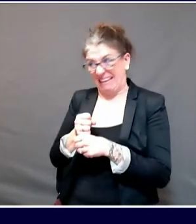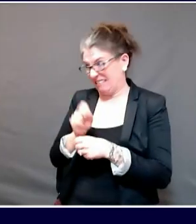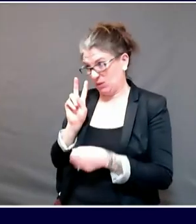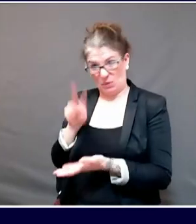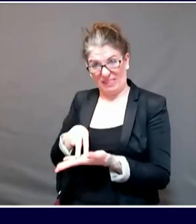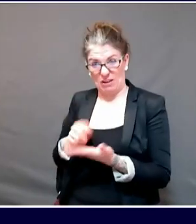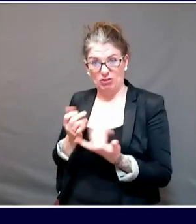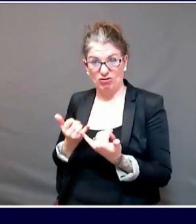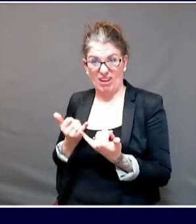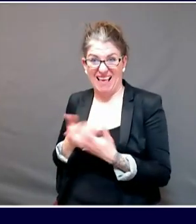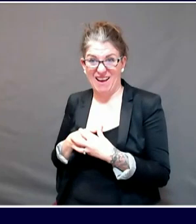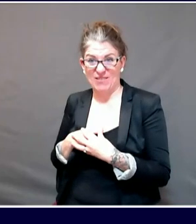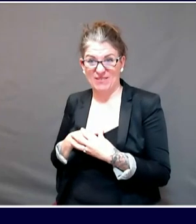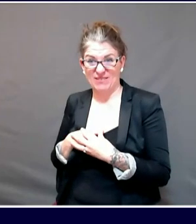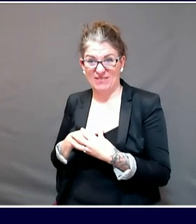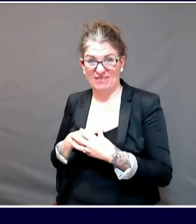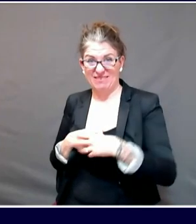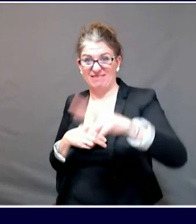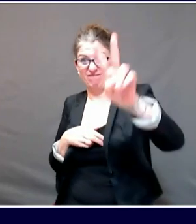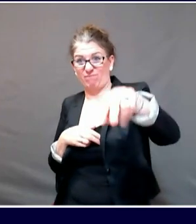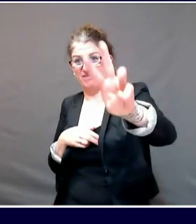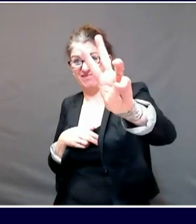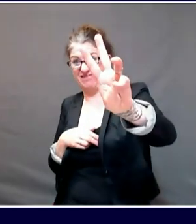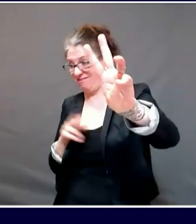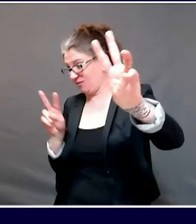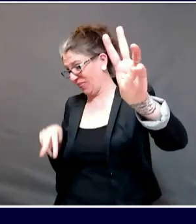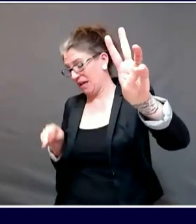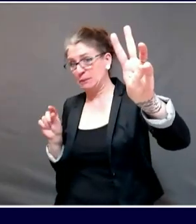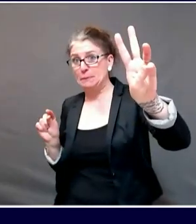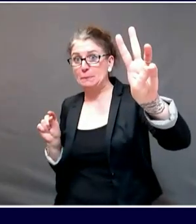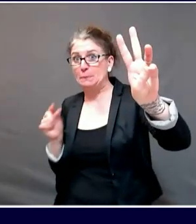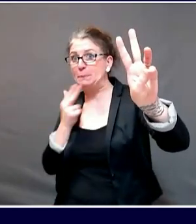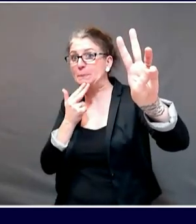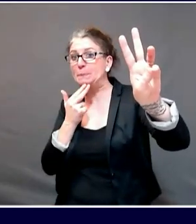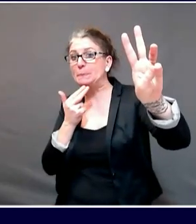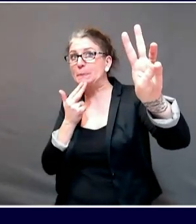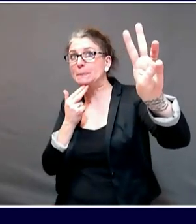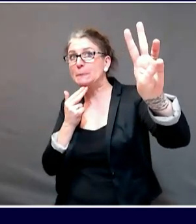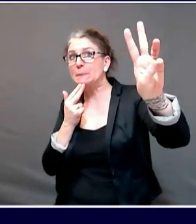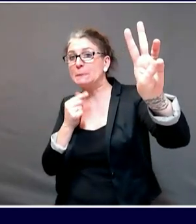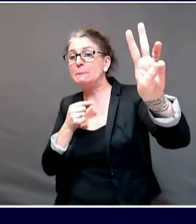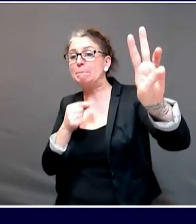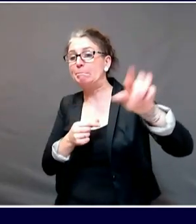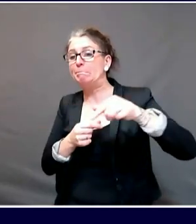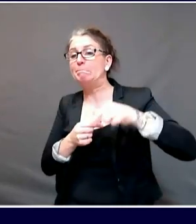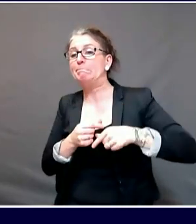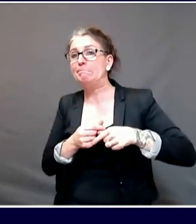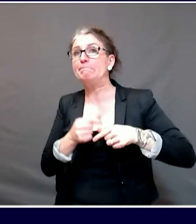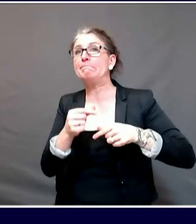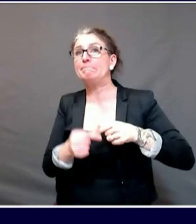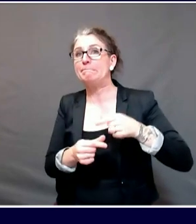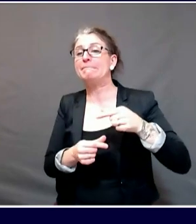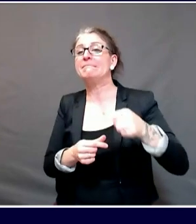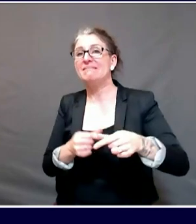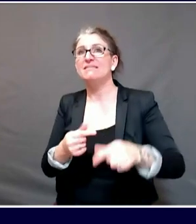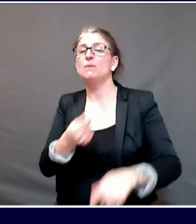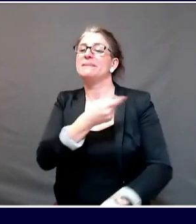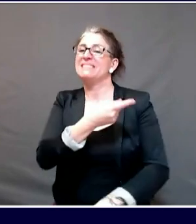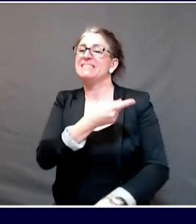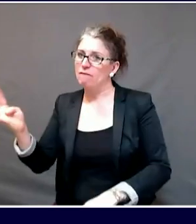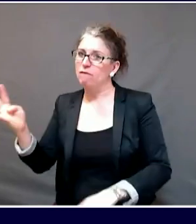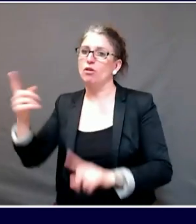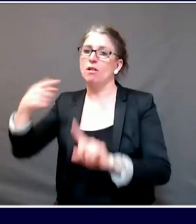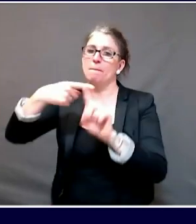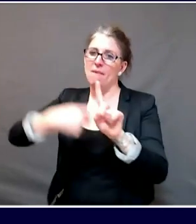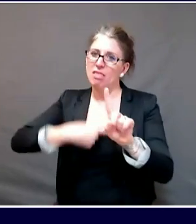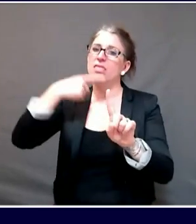today, it may be several months from now before community level vaccine is available for everyone across the state.